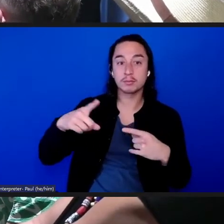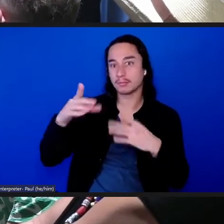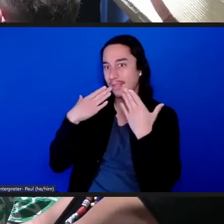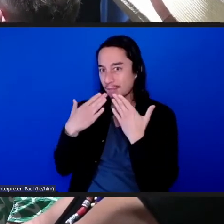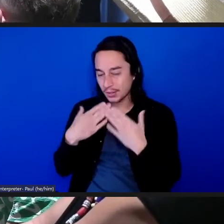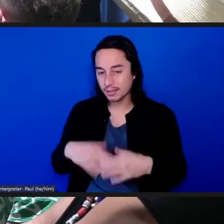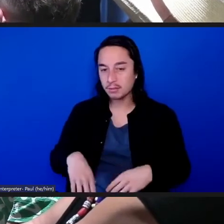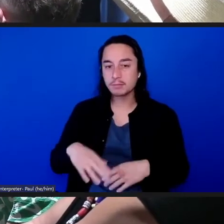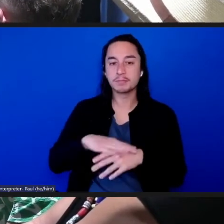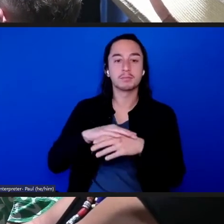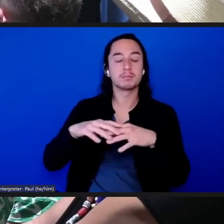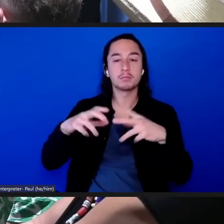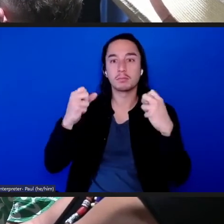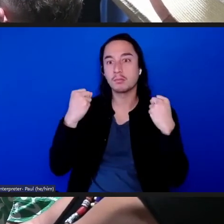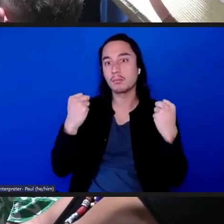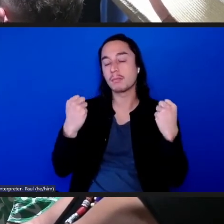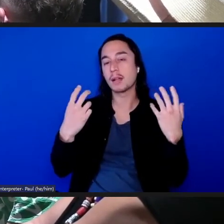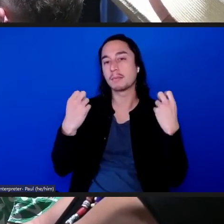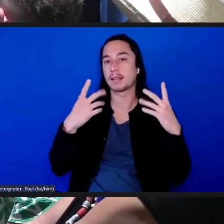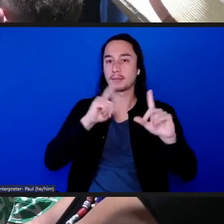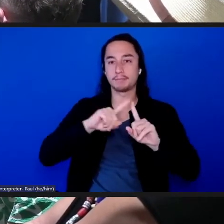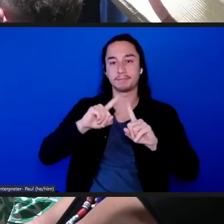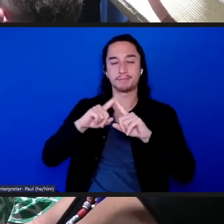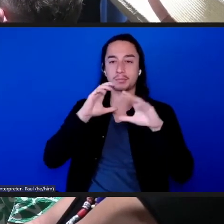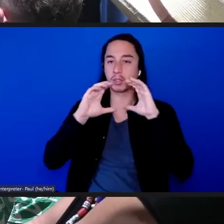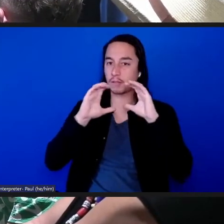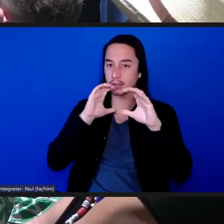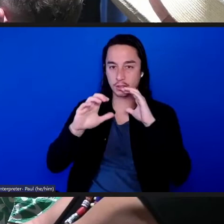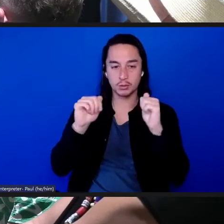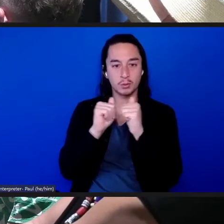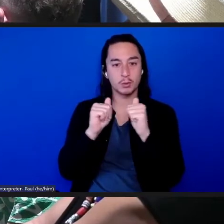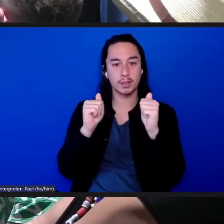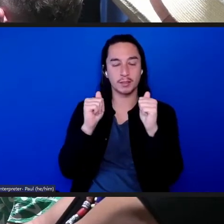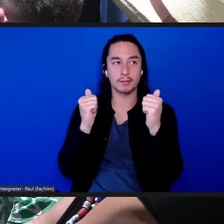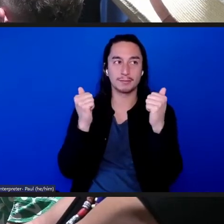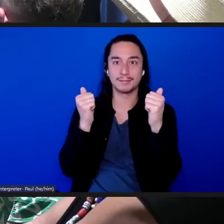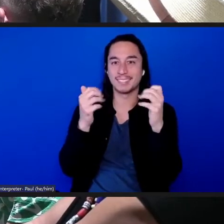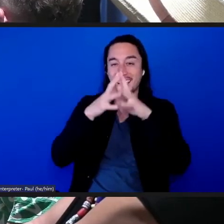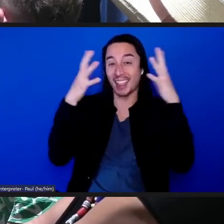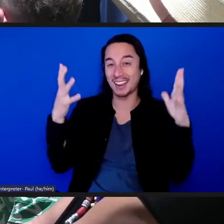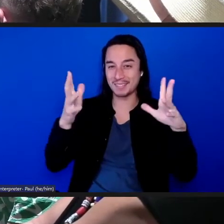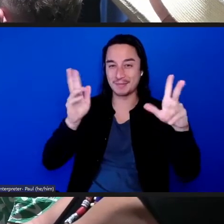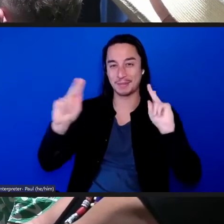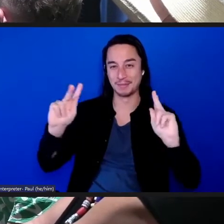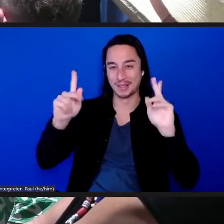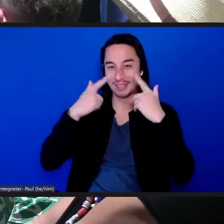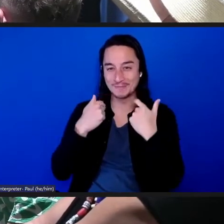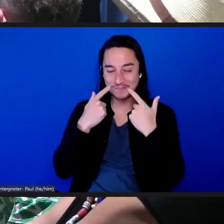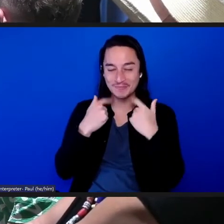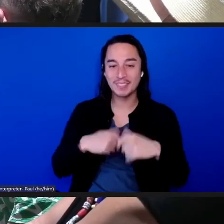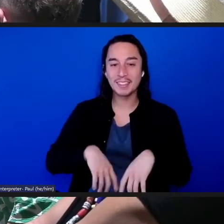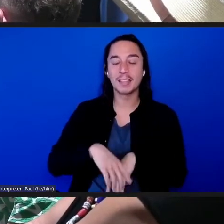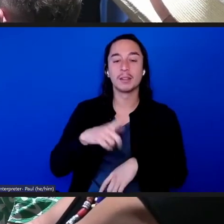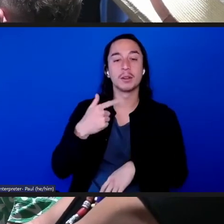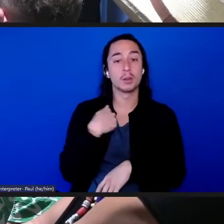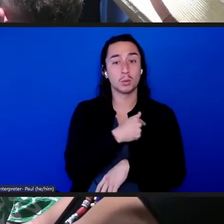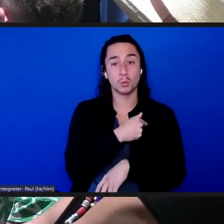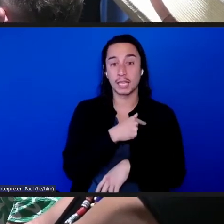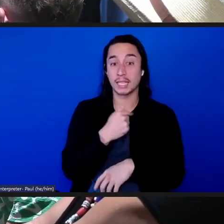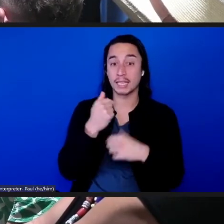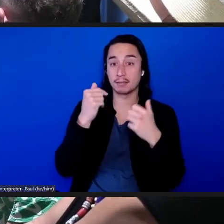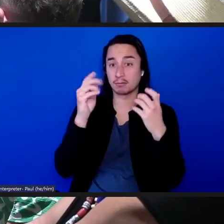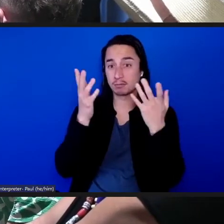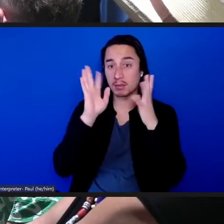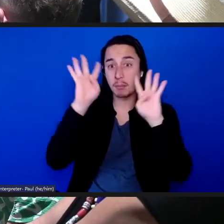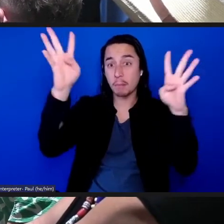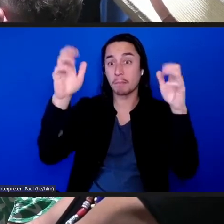Through multiple conversations with a lot of people, we kind of came up with strategy